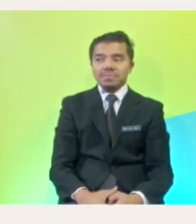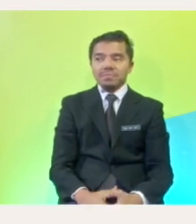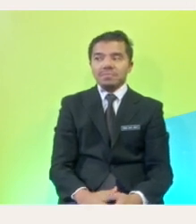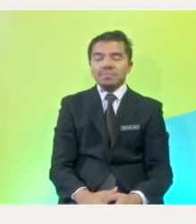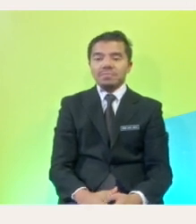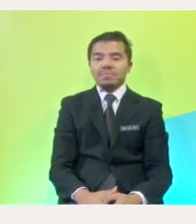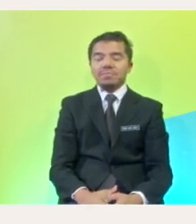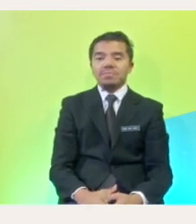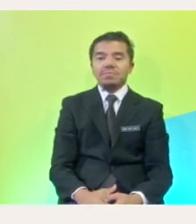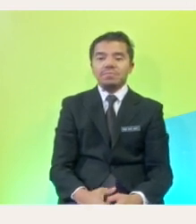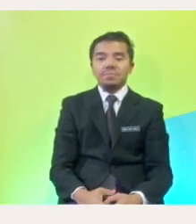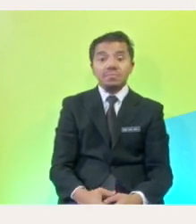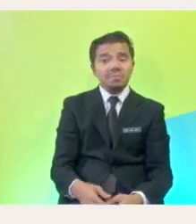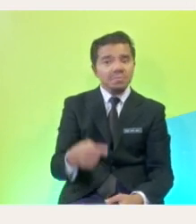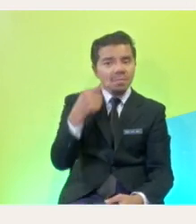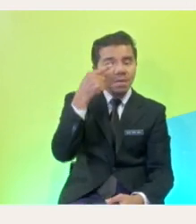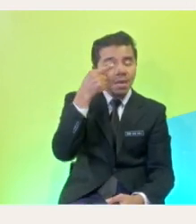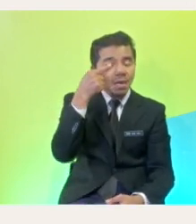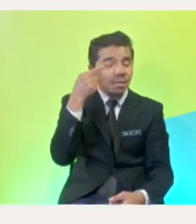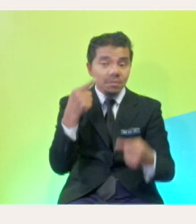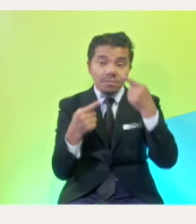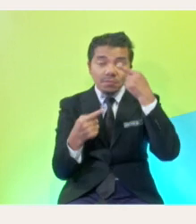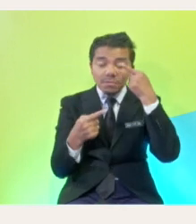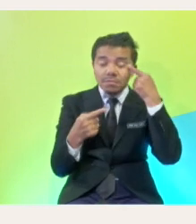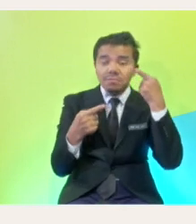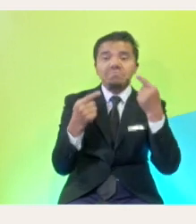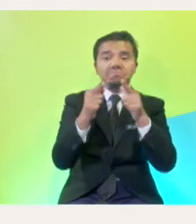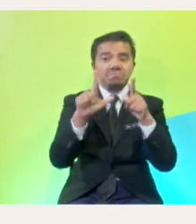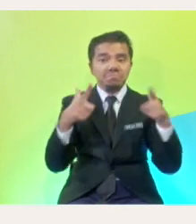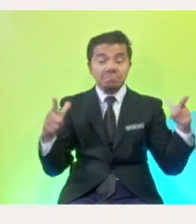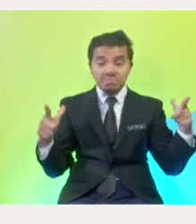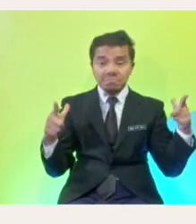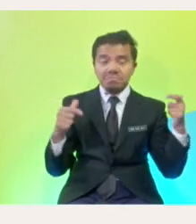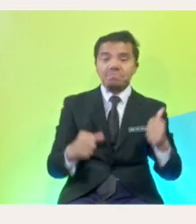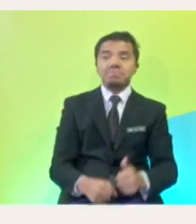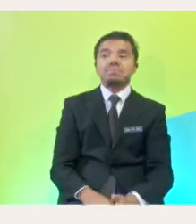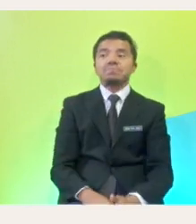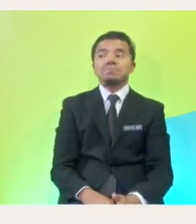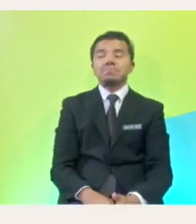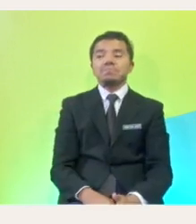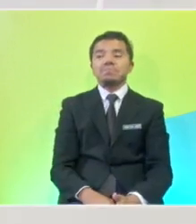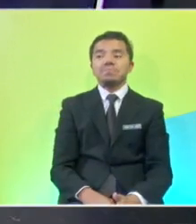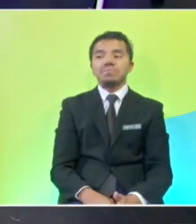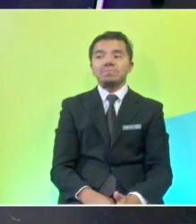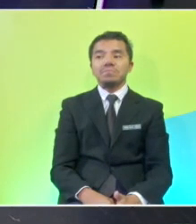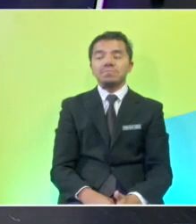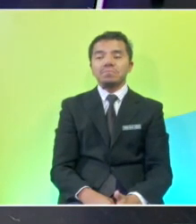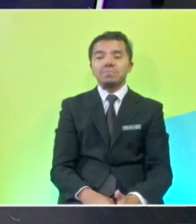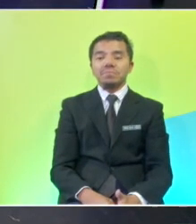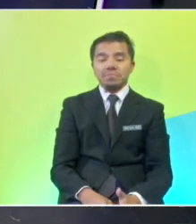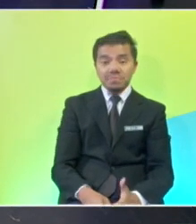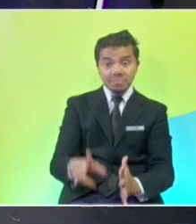or one side is open, she can't close her eye. Okay, So this this will is because the peripheral nervous system isn't functioning